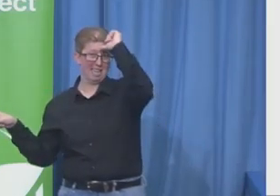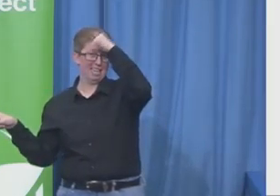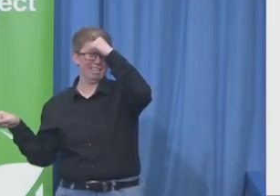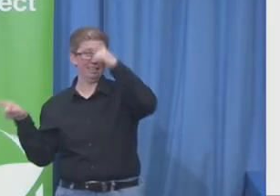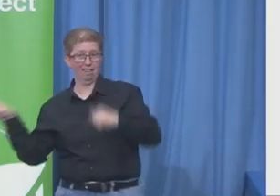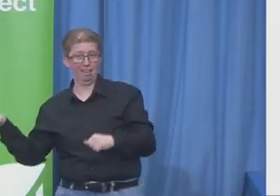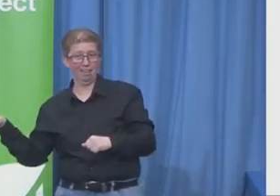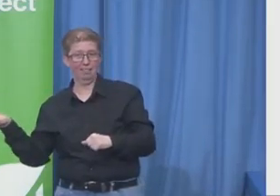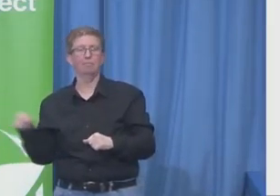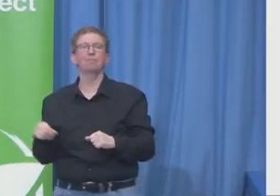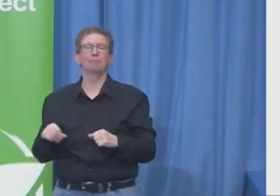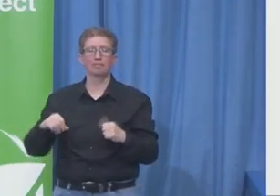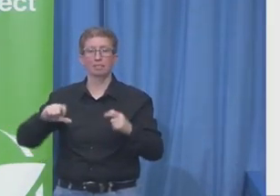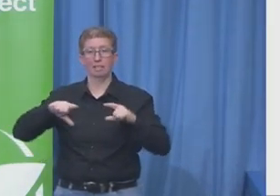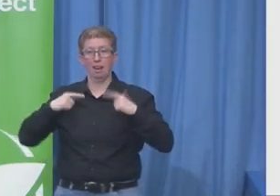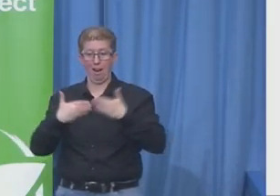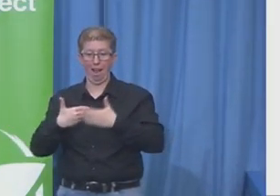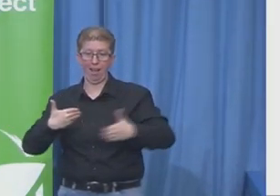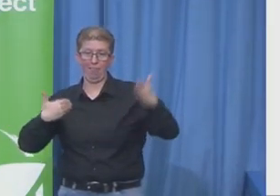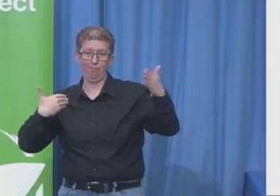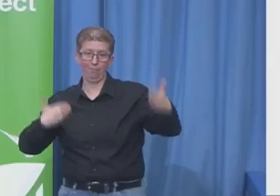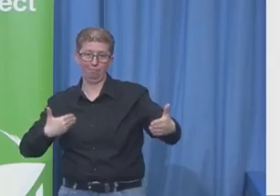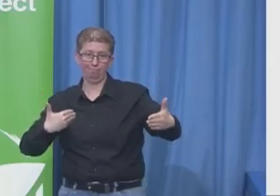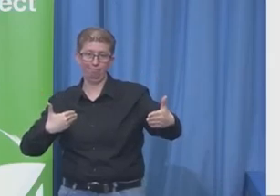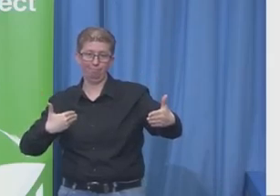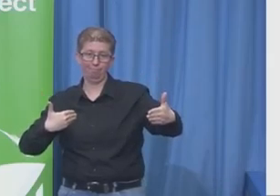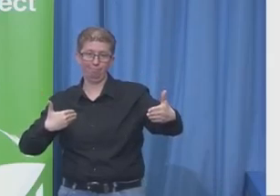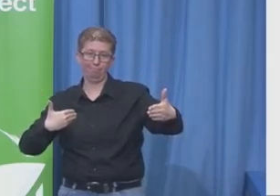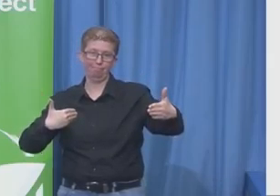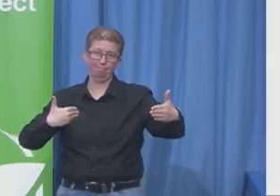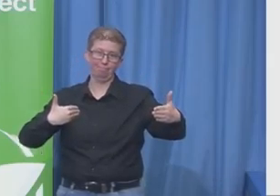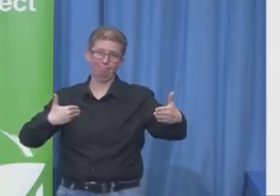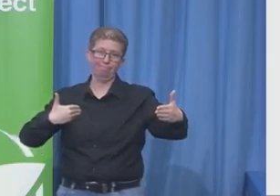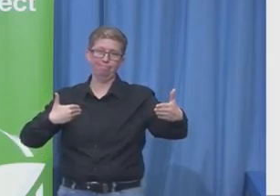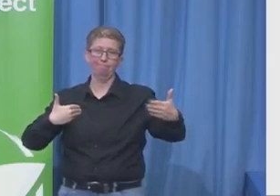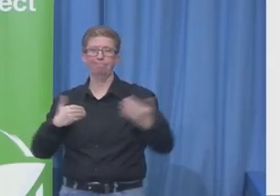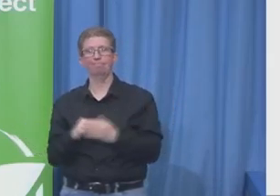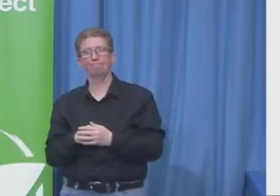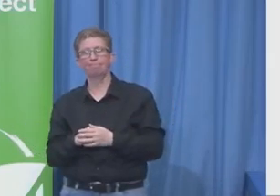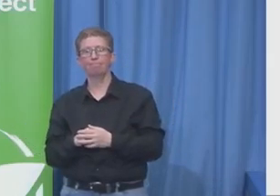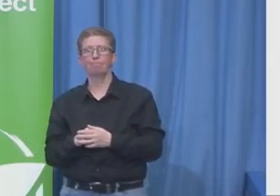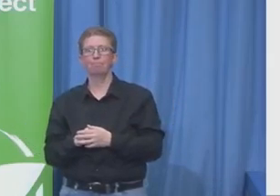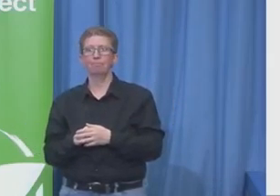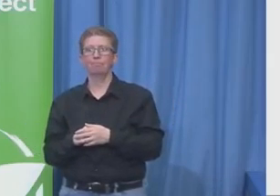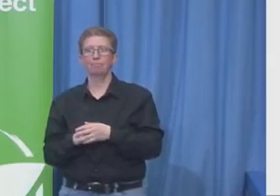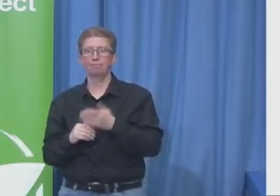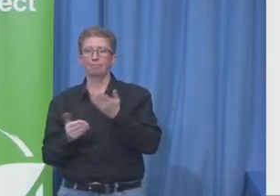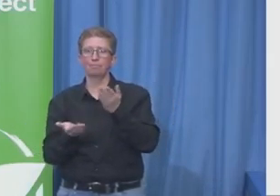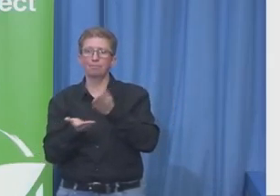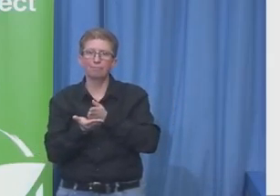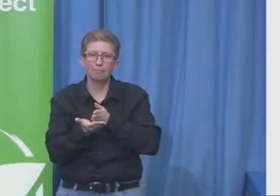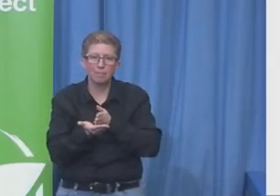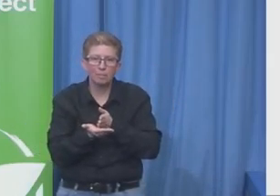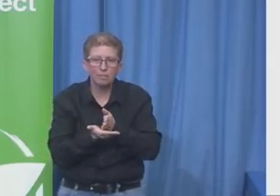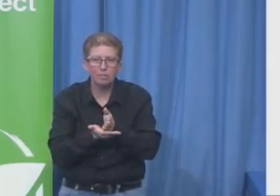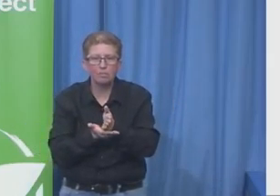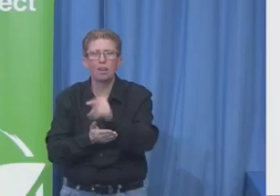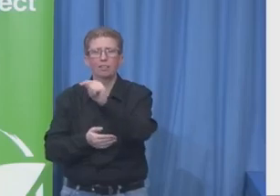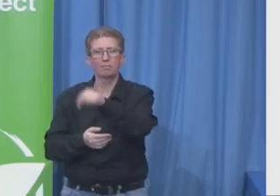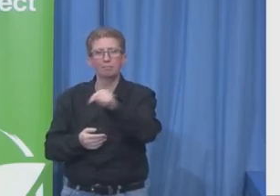important issue for us to take into account because many of the countries that we engage in are countries that